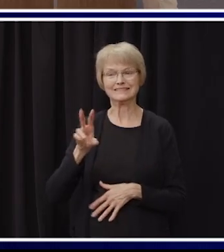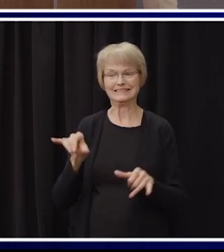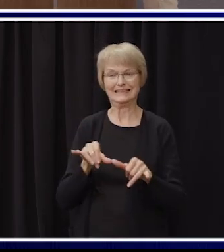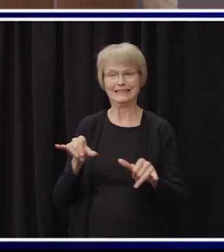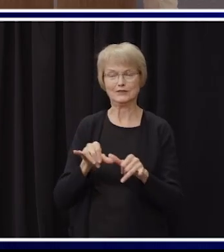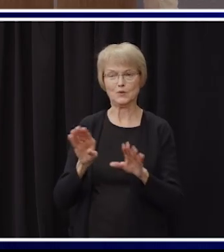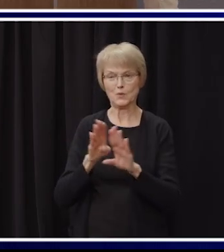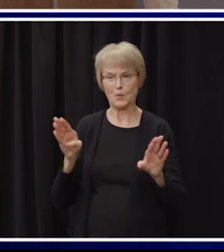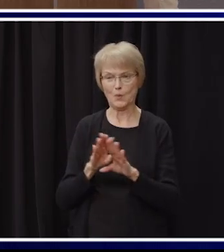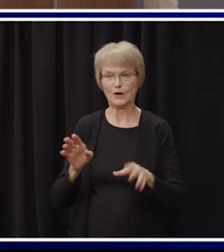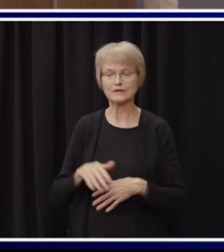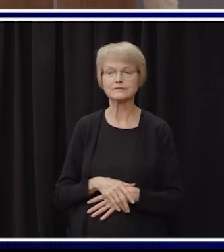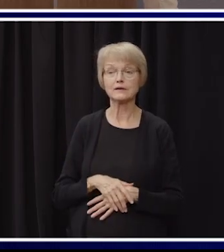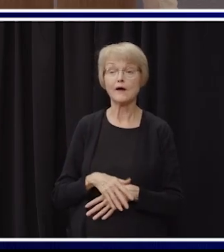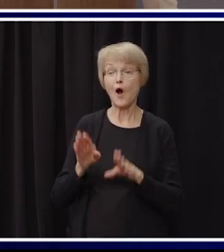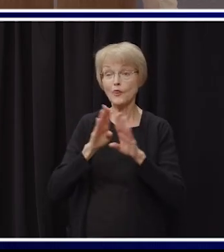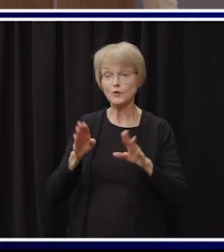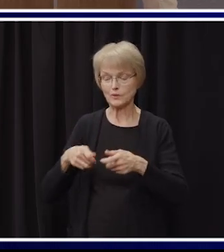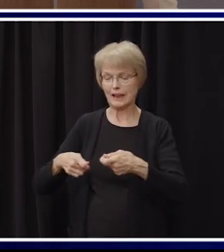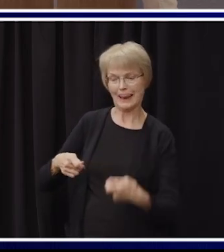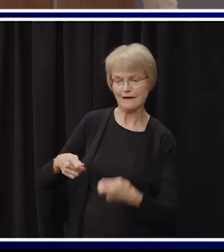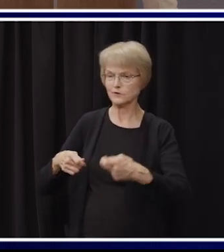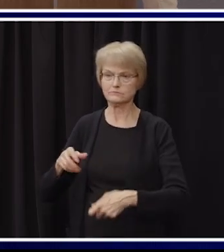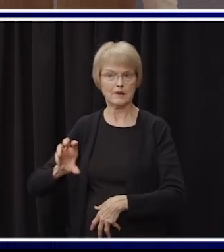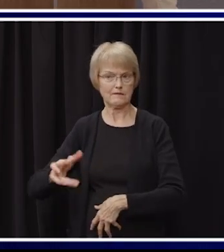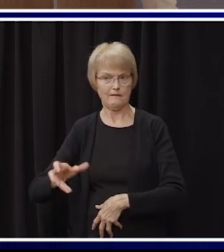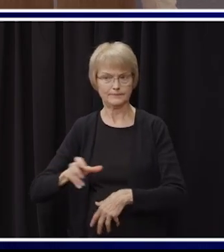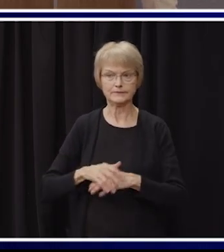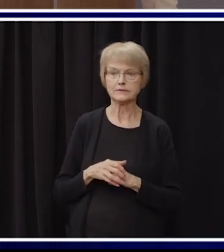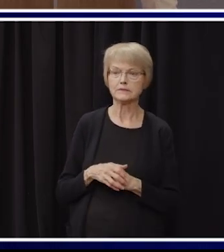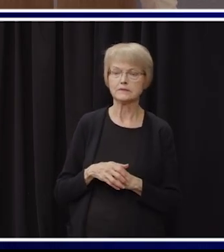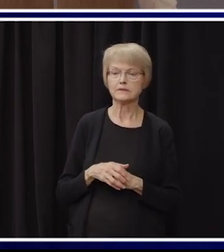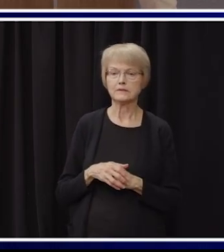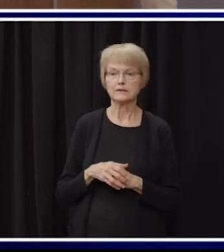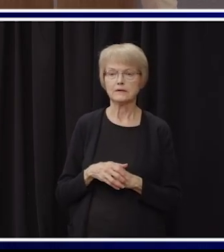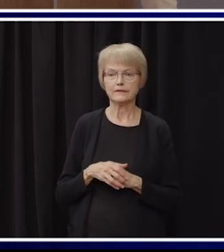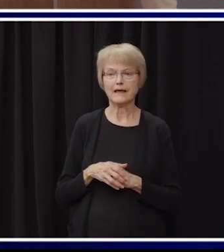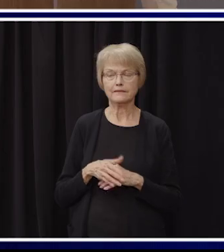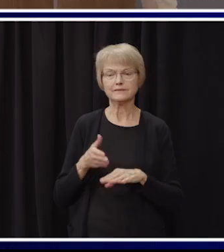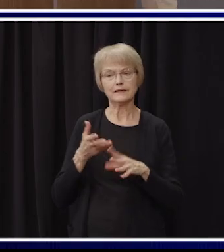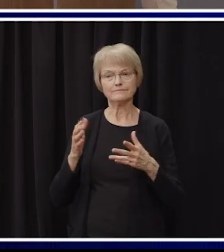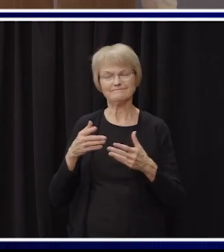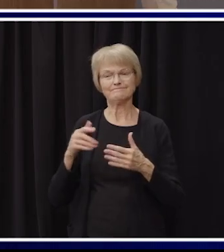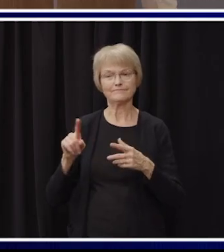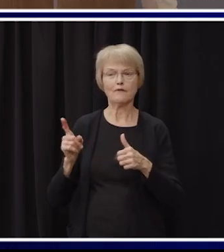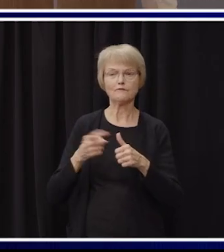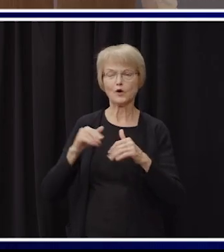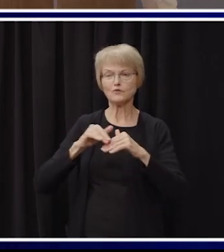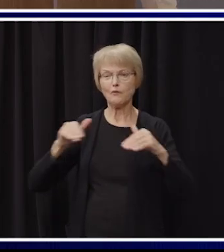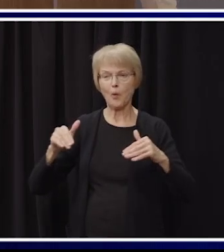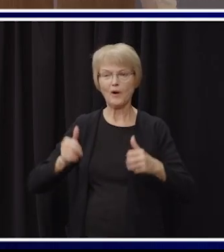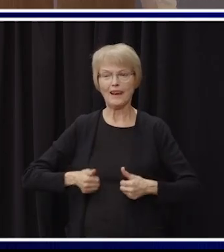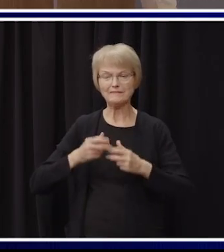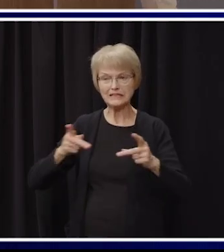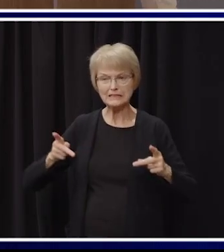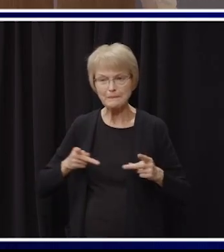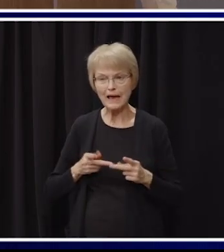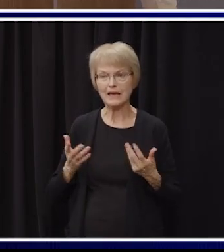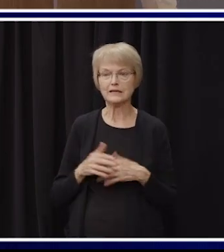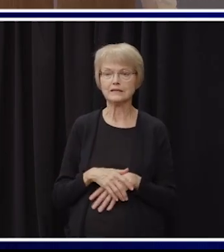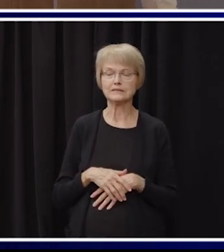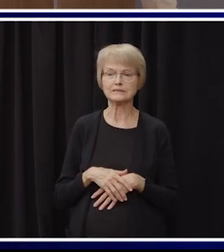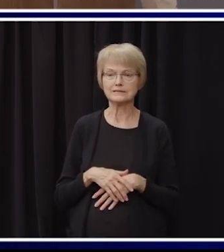on doors as opposed to knobs. Main floor living space. Zero threshold,